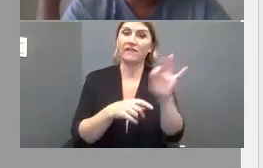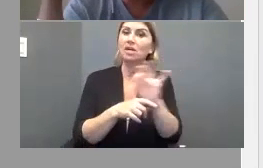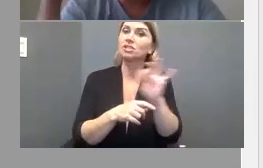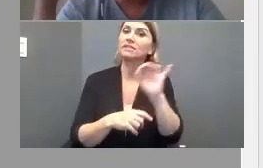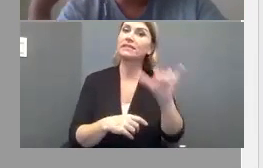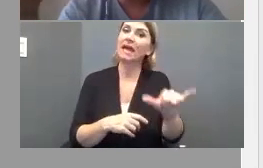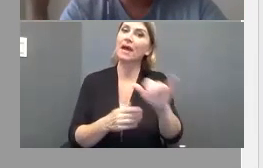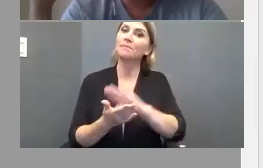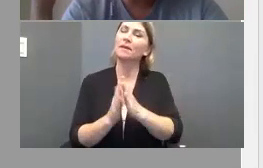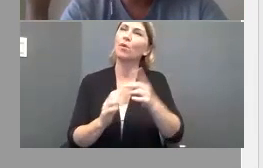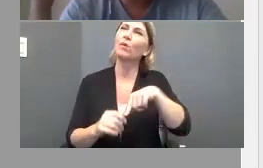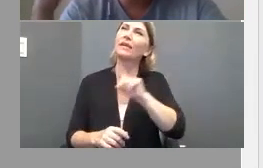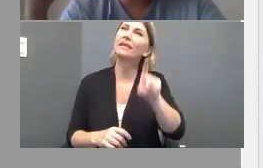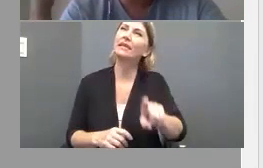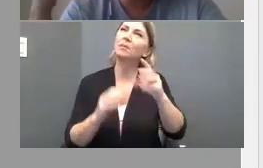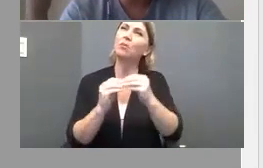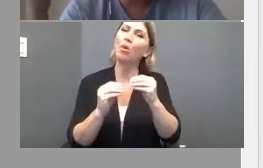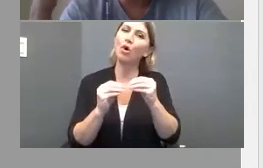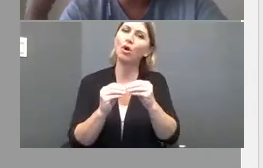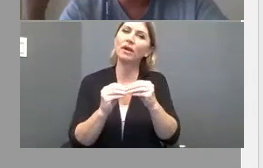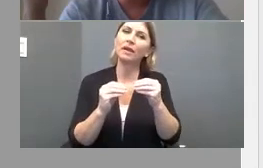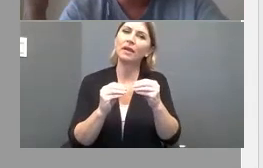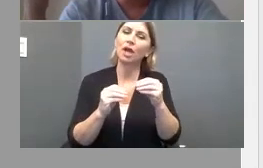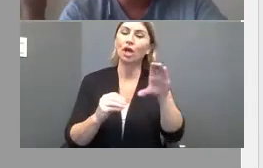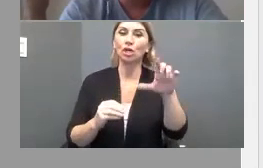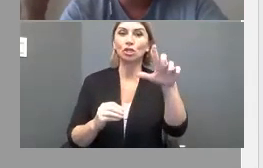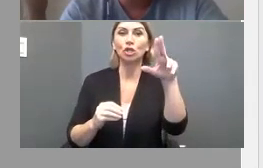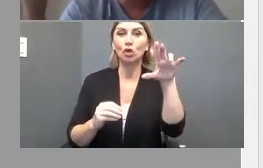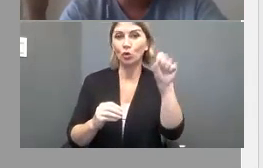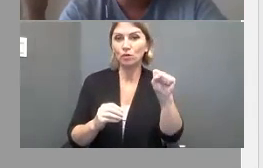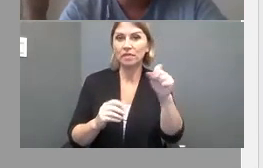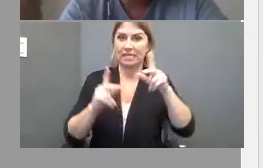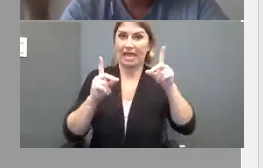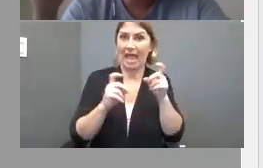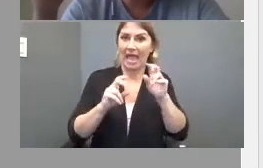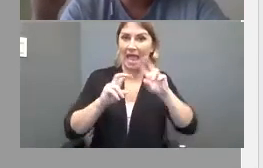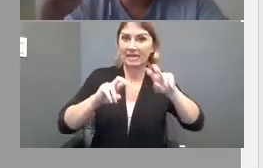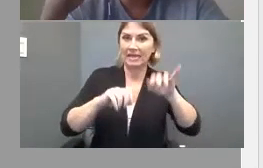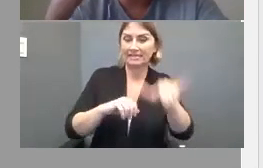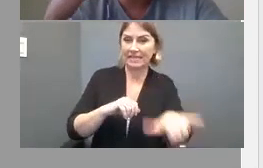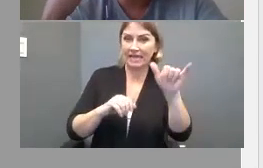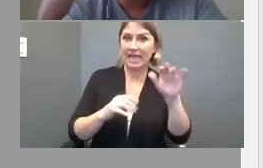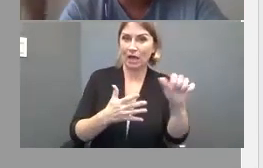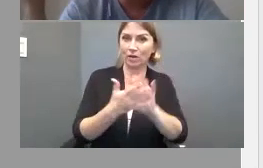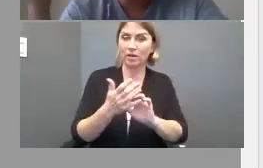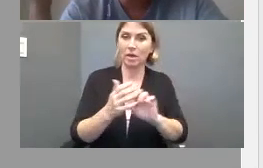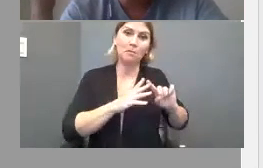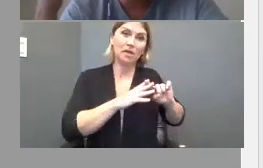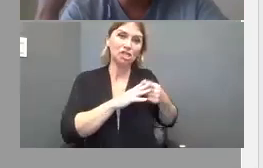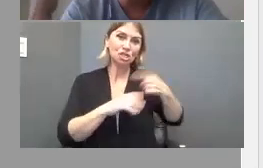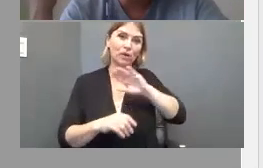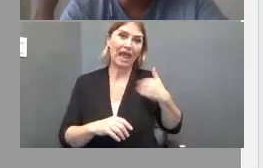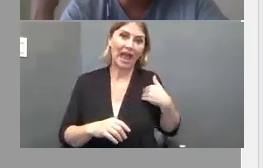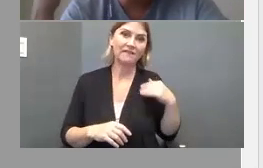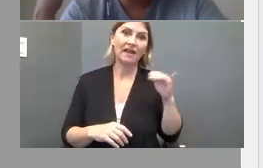we now need some more tools in order to figure out and analyze the complexity of our algorithm. Initially, we had the arithmetic